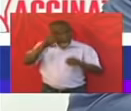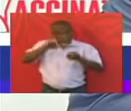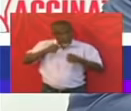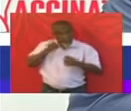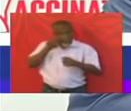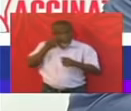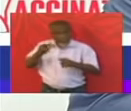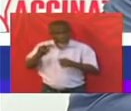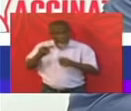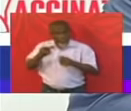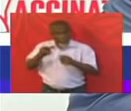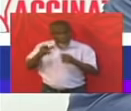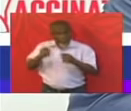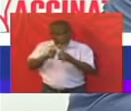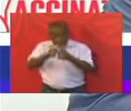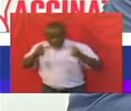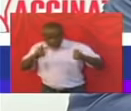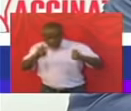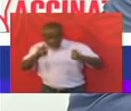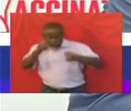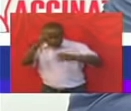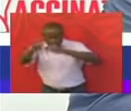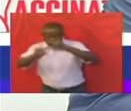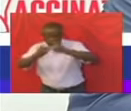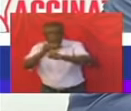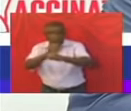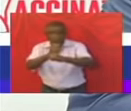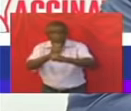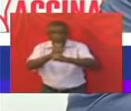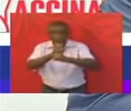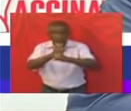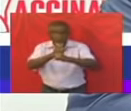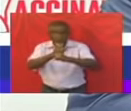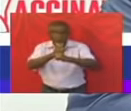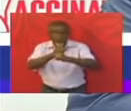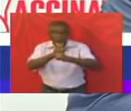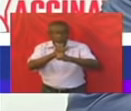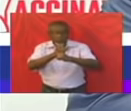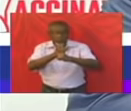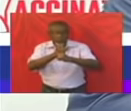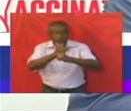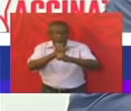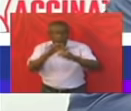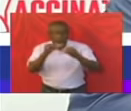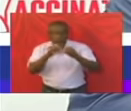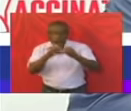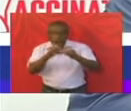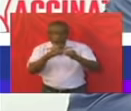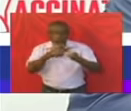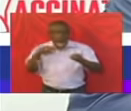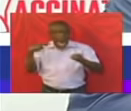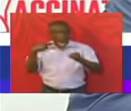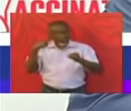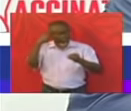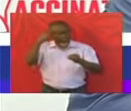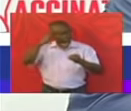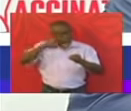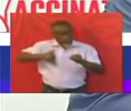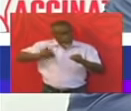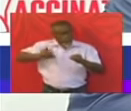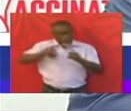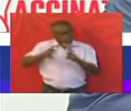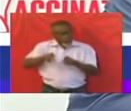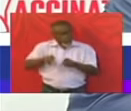other countries with that slightly highlighted risk of anaphylaxis, the additional training